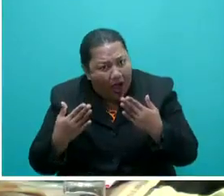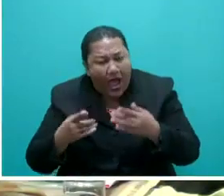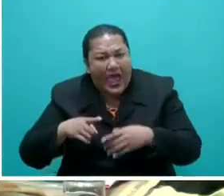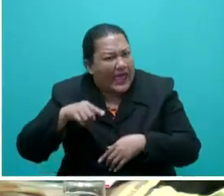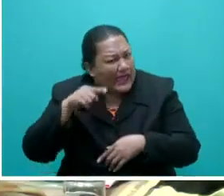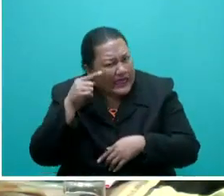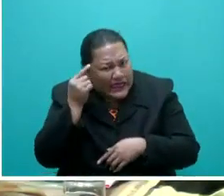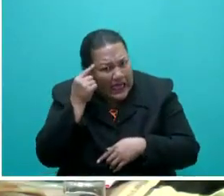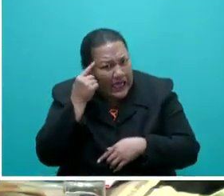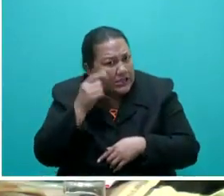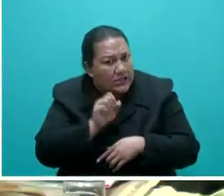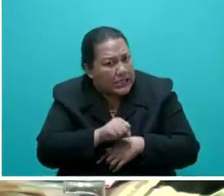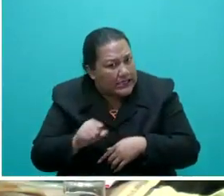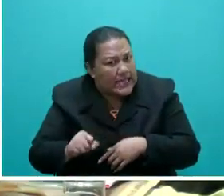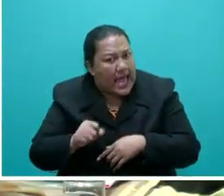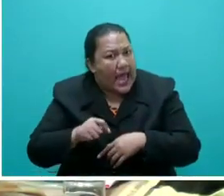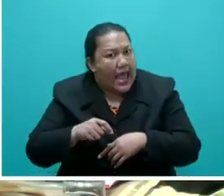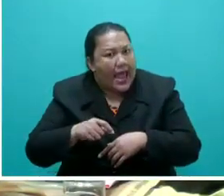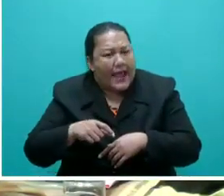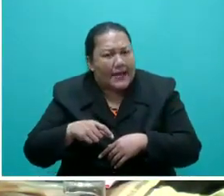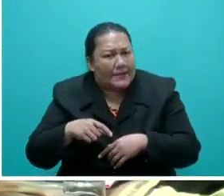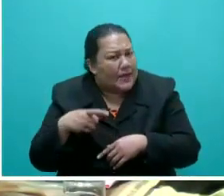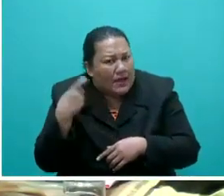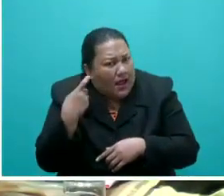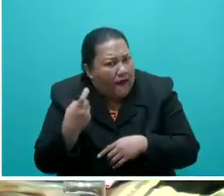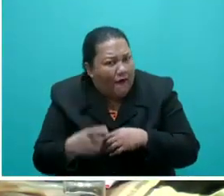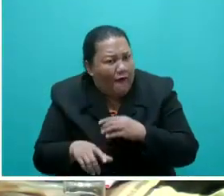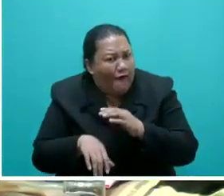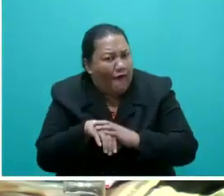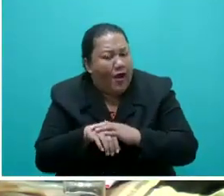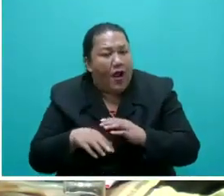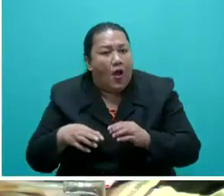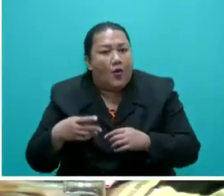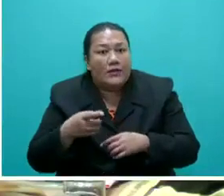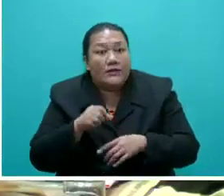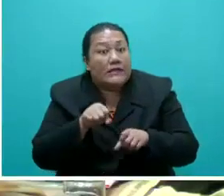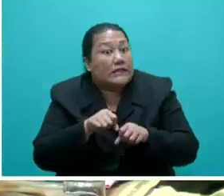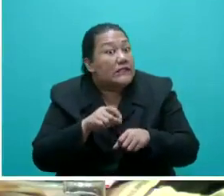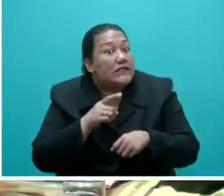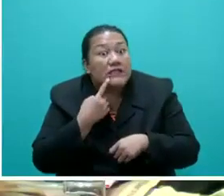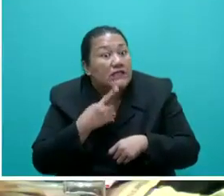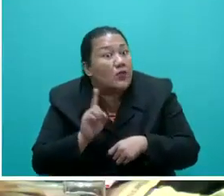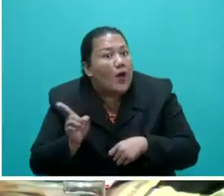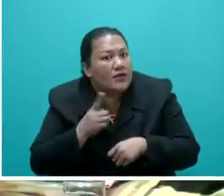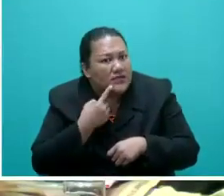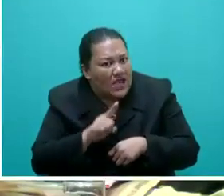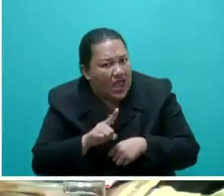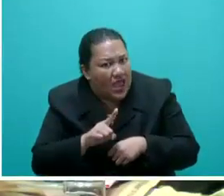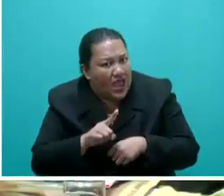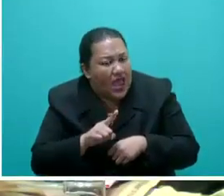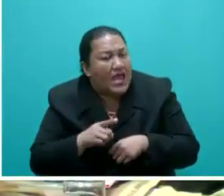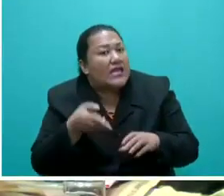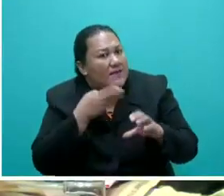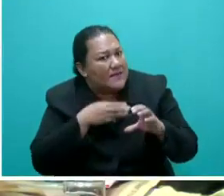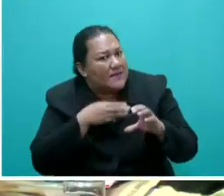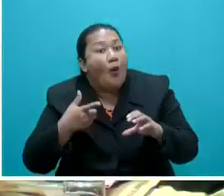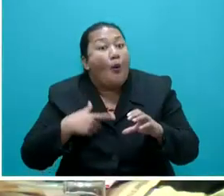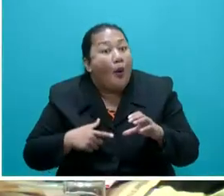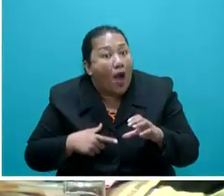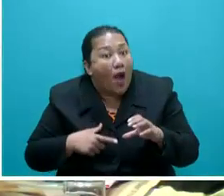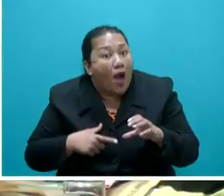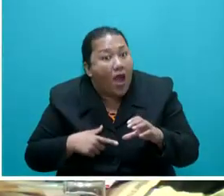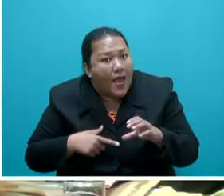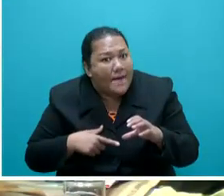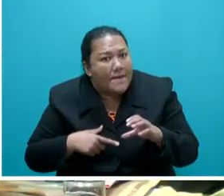seriously about statements that we so carelessly post on social media for the sake of political